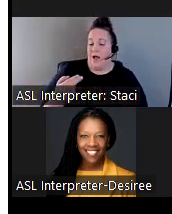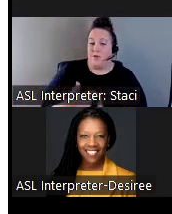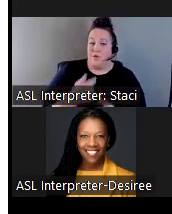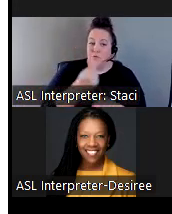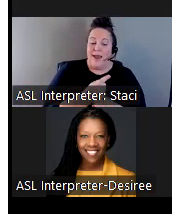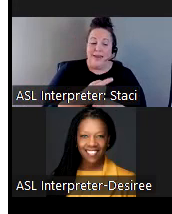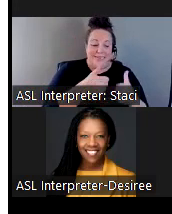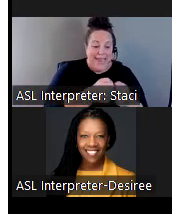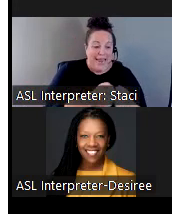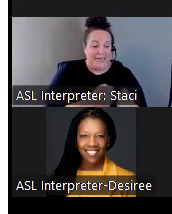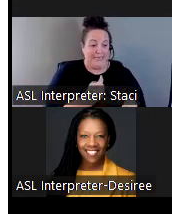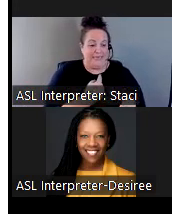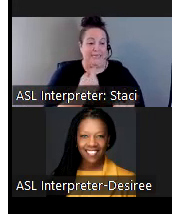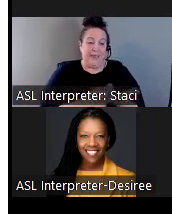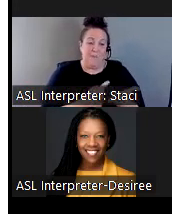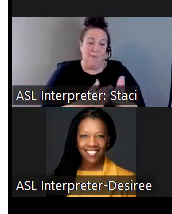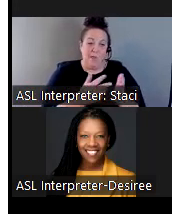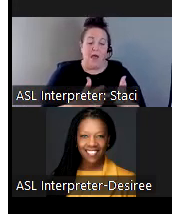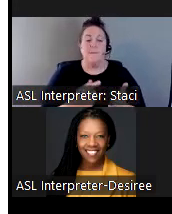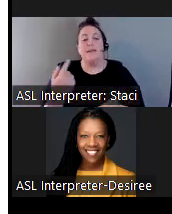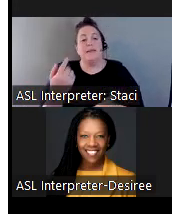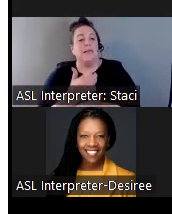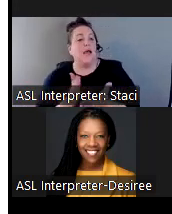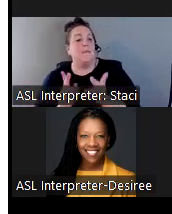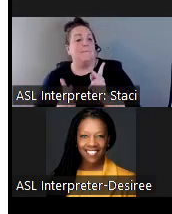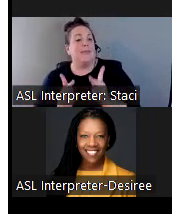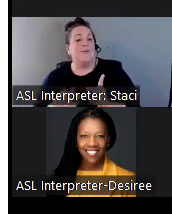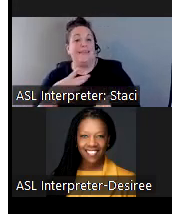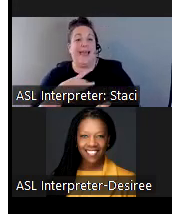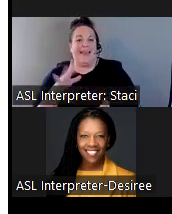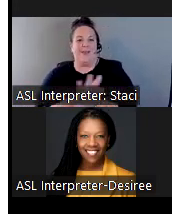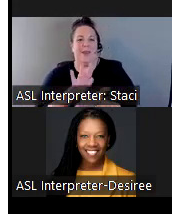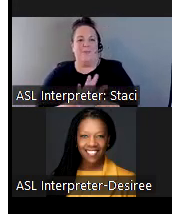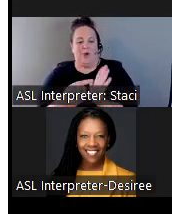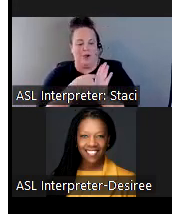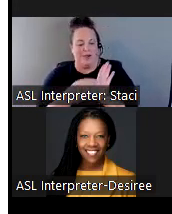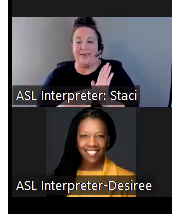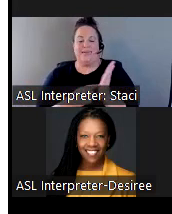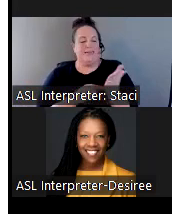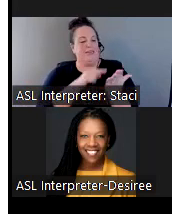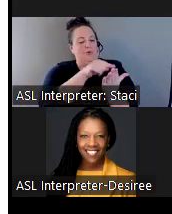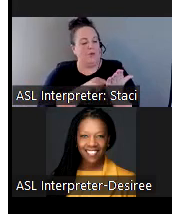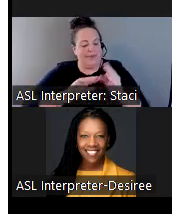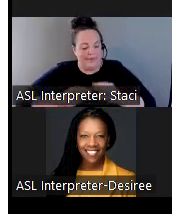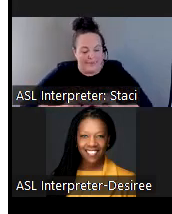like that, but some folks like the paper. And the paper tells you clearly in a kind